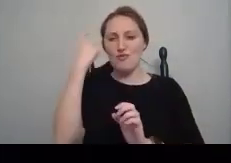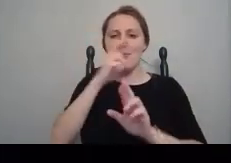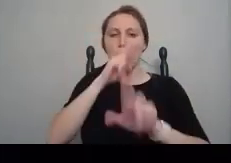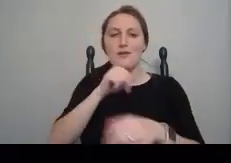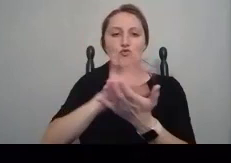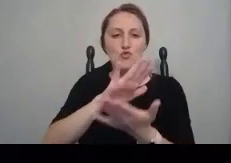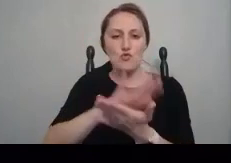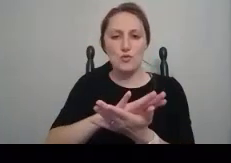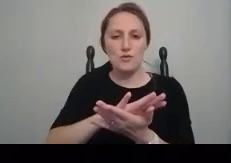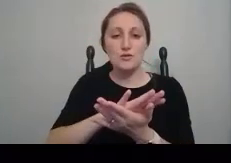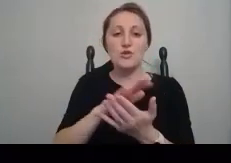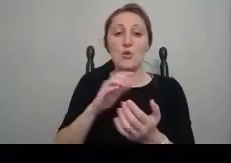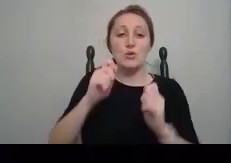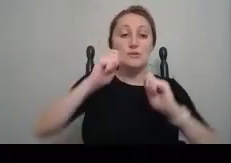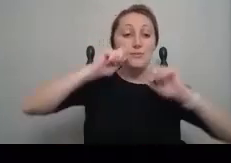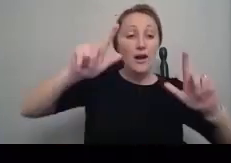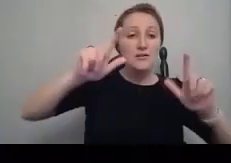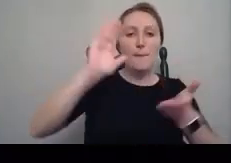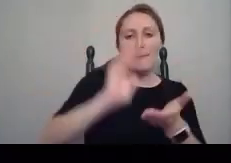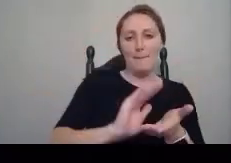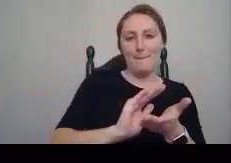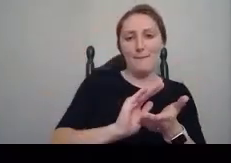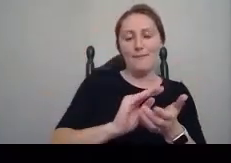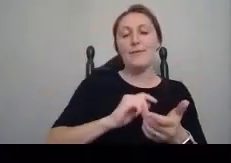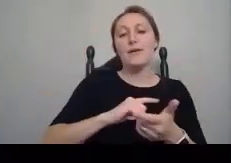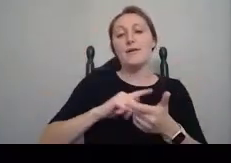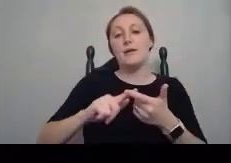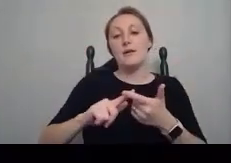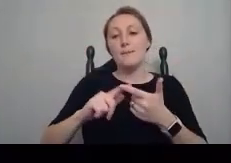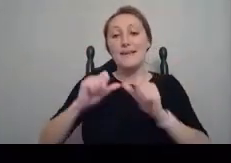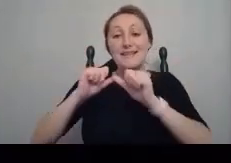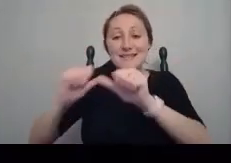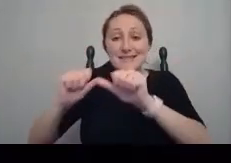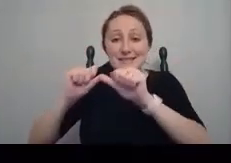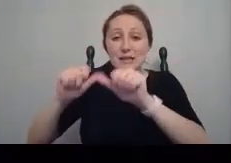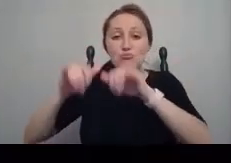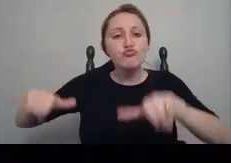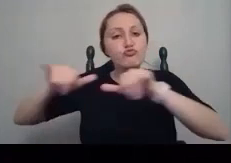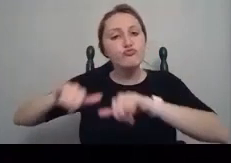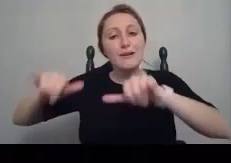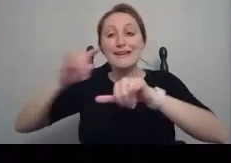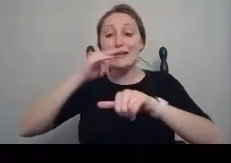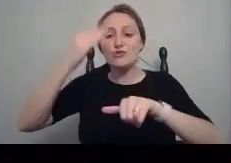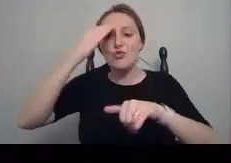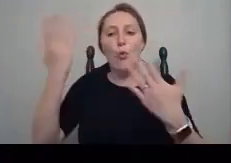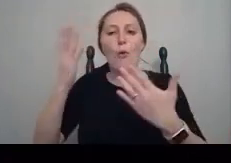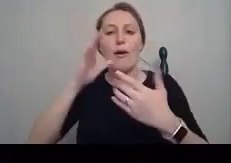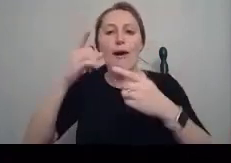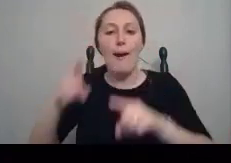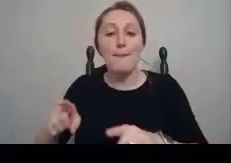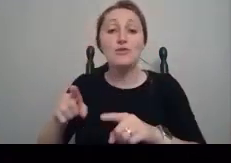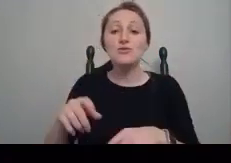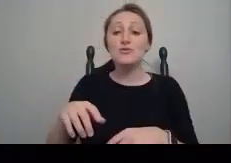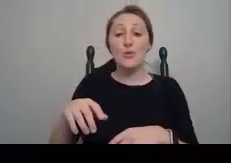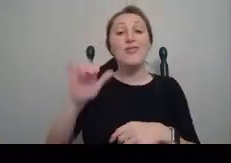minimizing surprises, being consistent, so that kids know what's coming, is a support for kids who've experienced trauma,